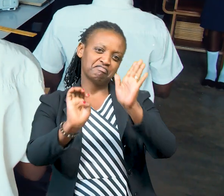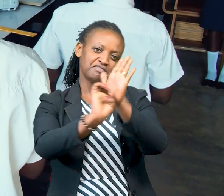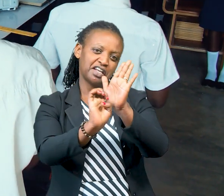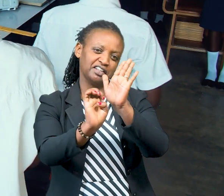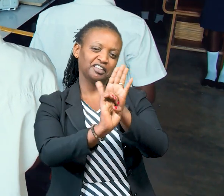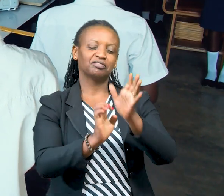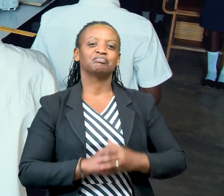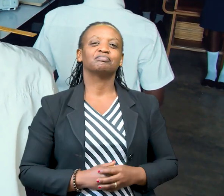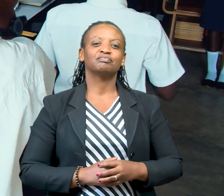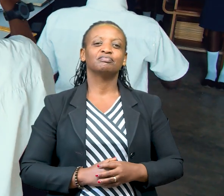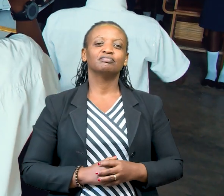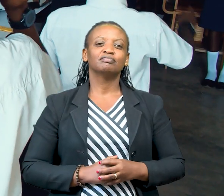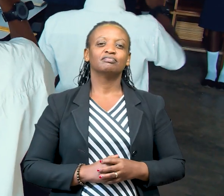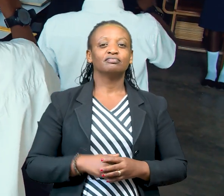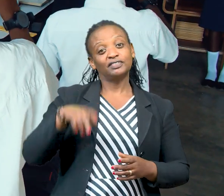Such as